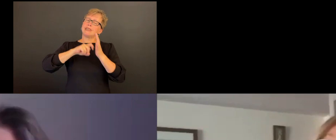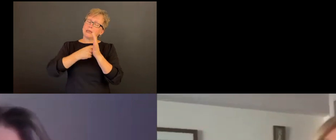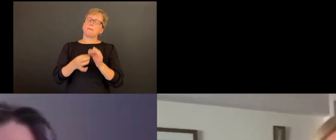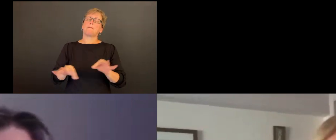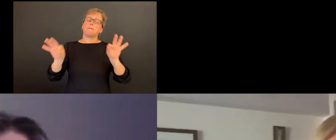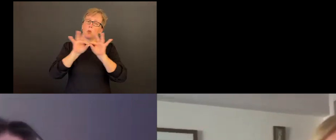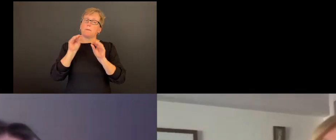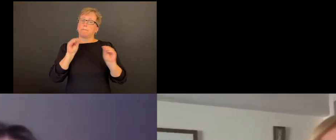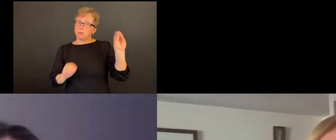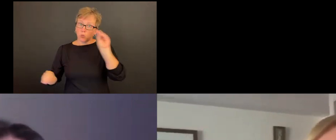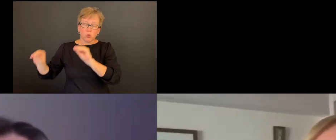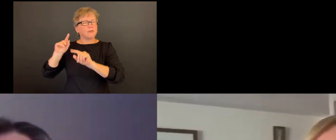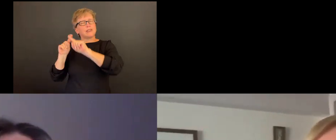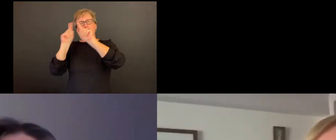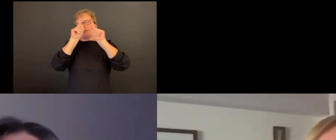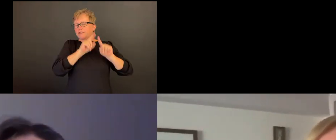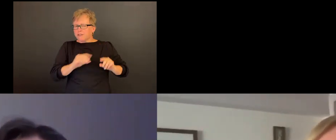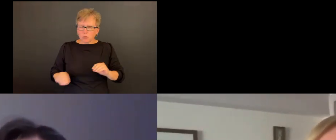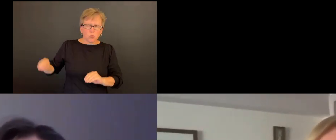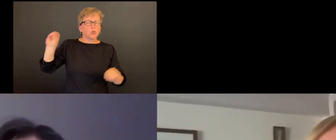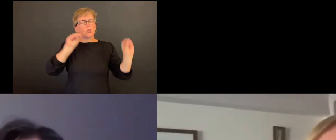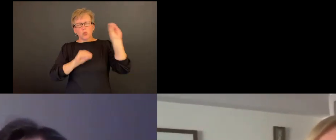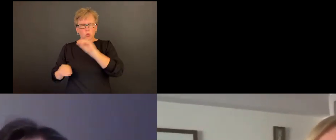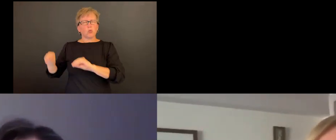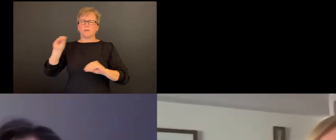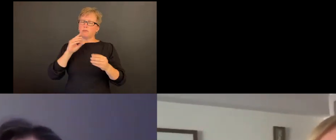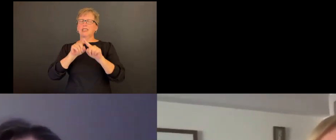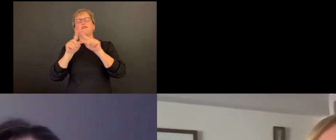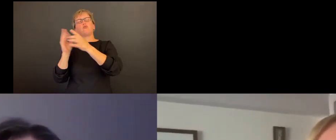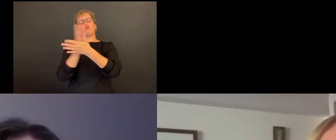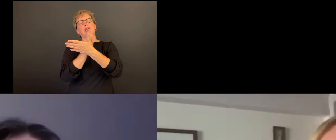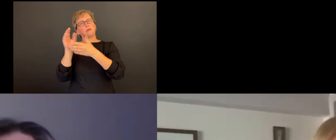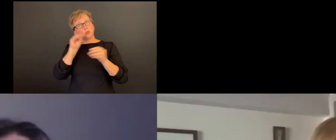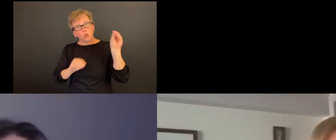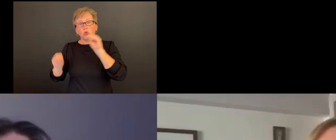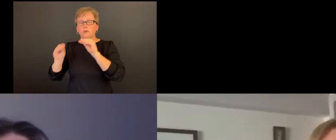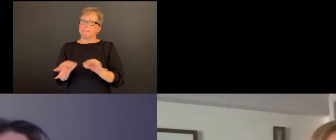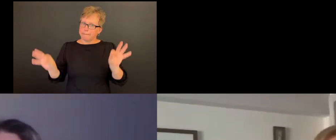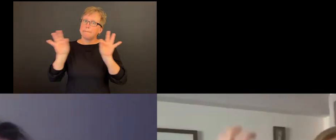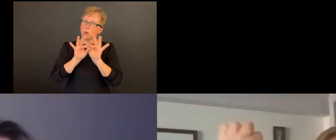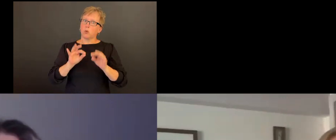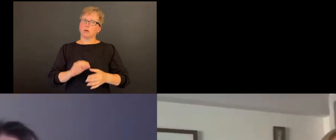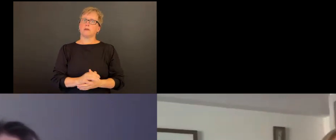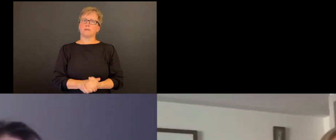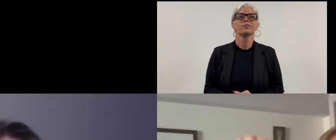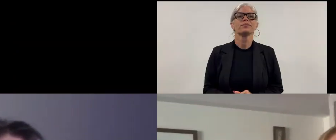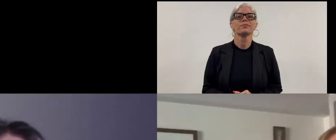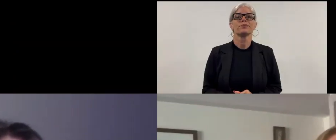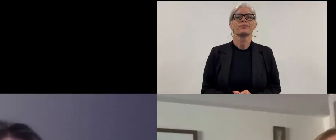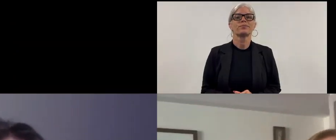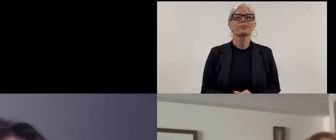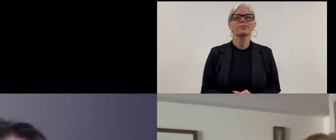equipment, without a lot of assistance oftentimes, and just it's yes, it's a foundation